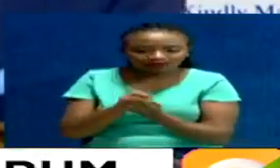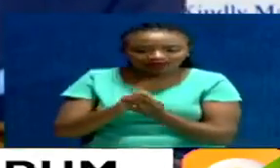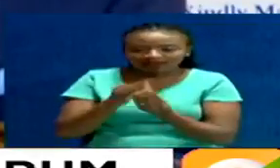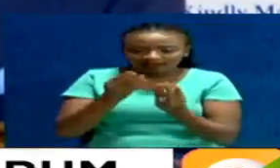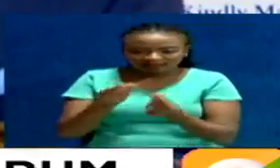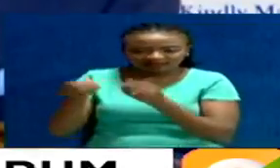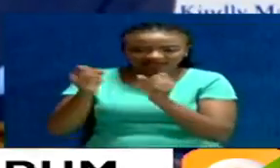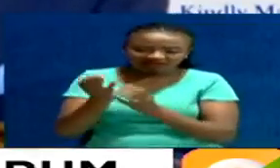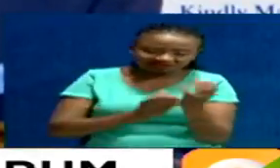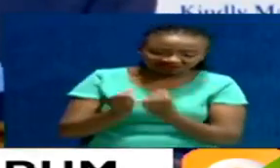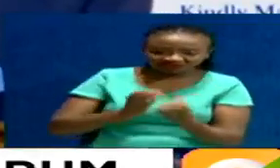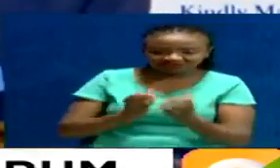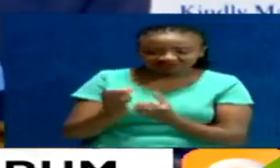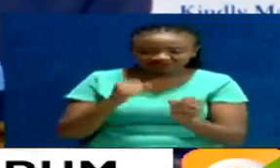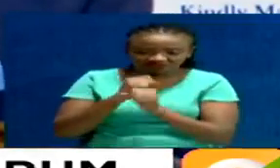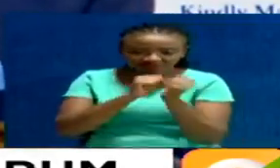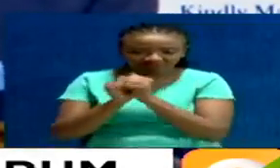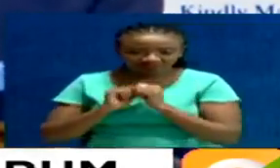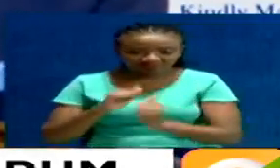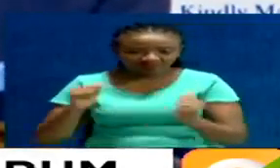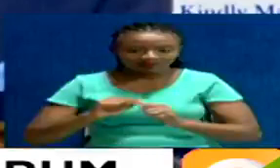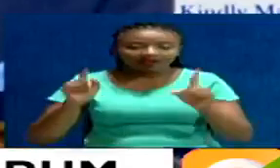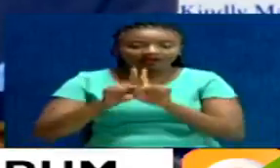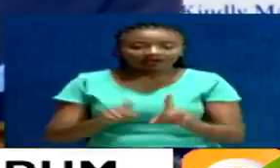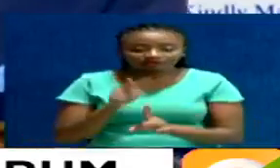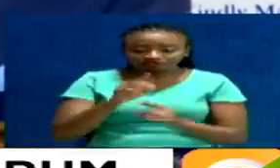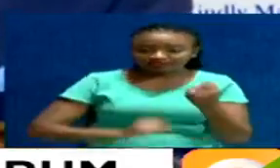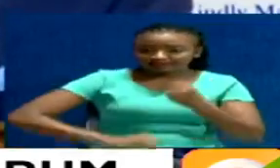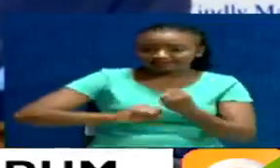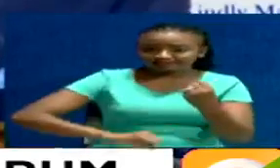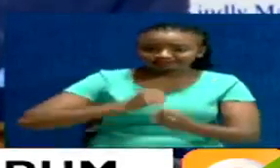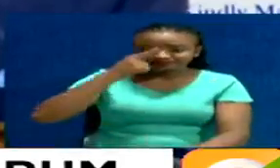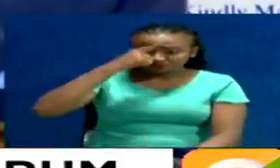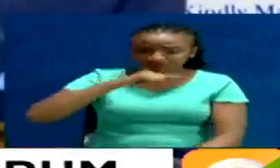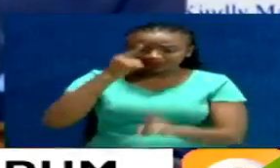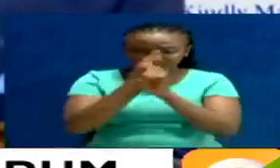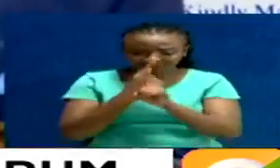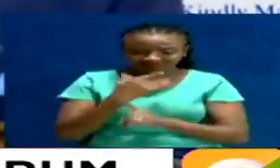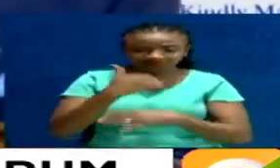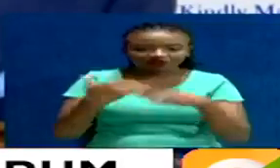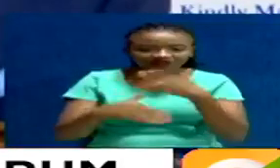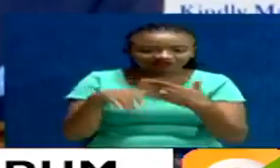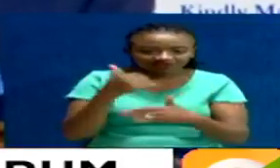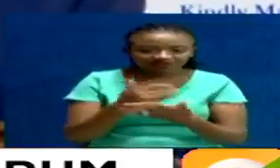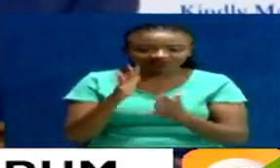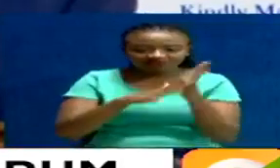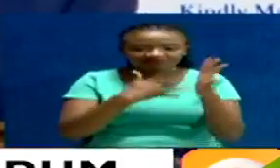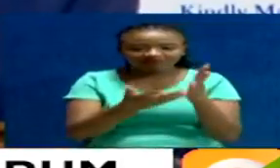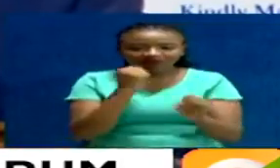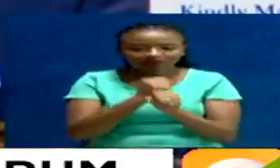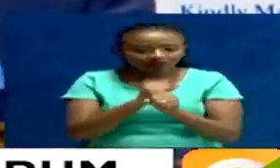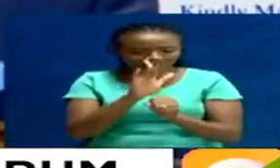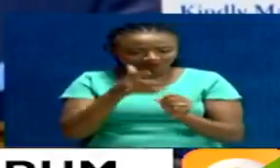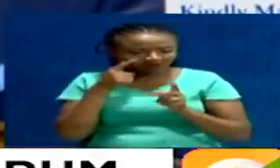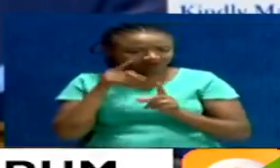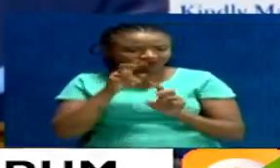Business report, and boasts of an enabling regulatory policy and infrastructure framework that is